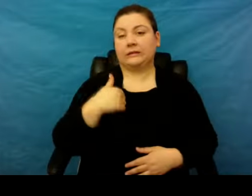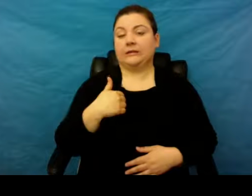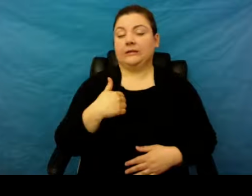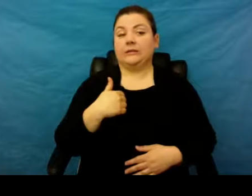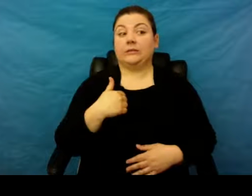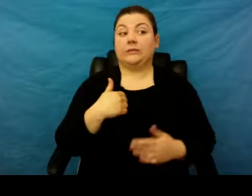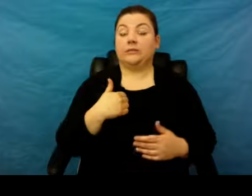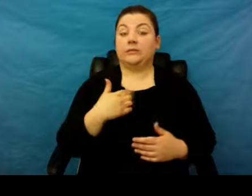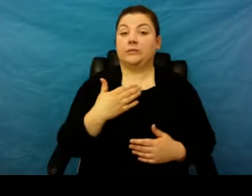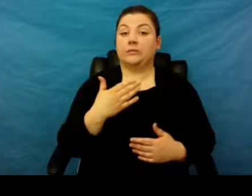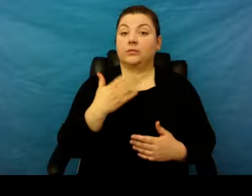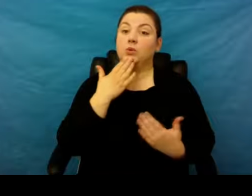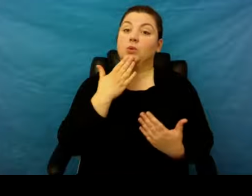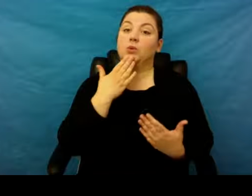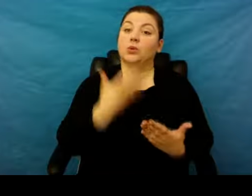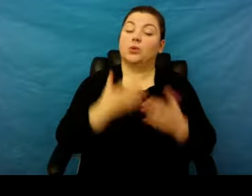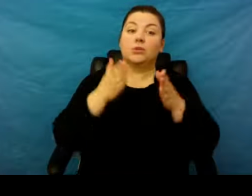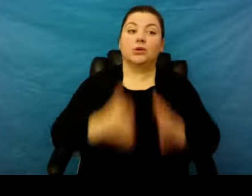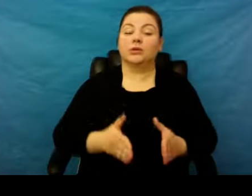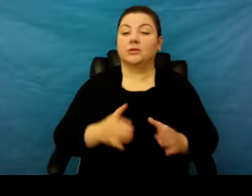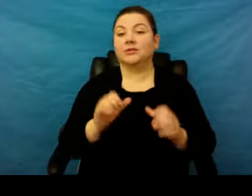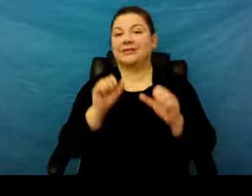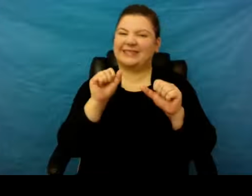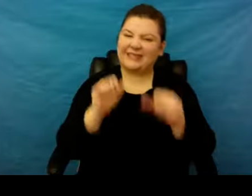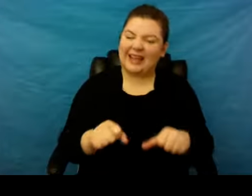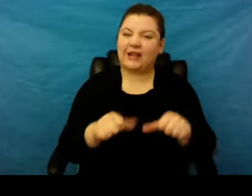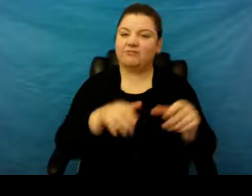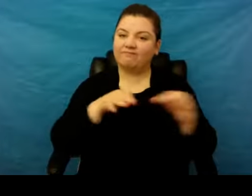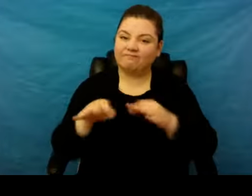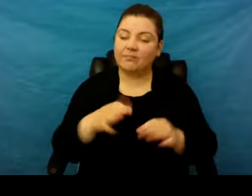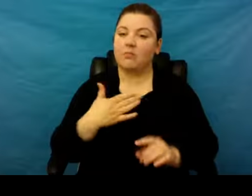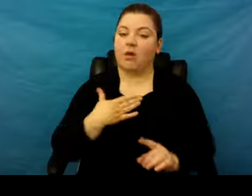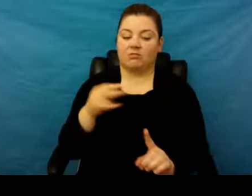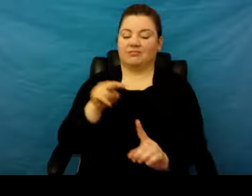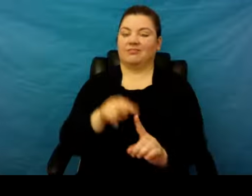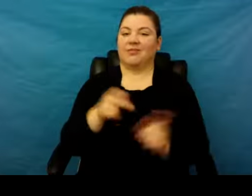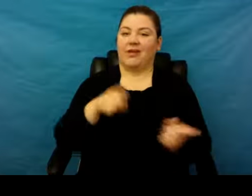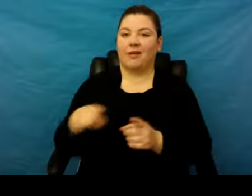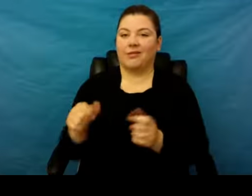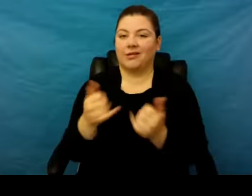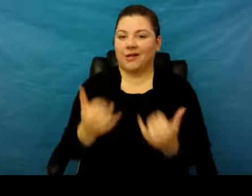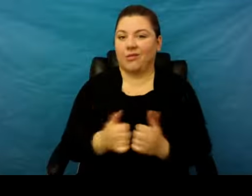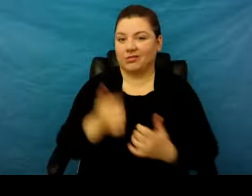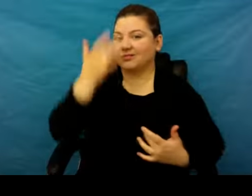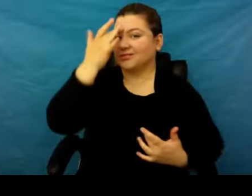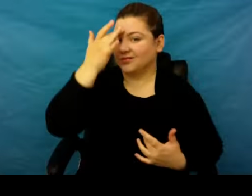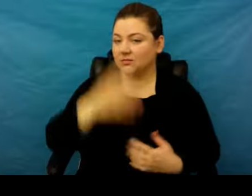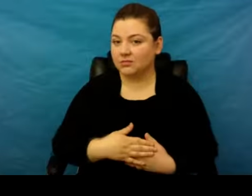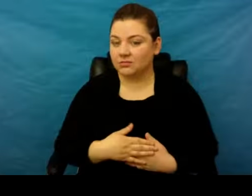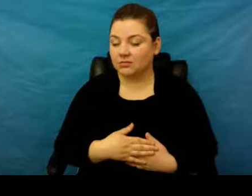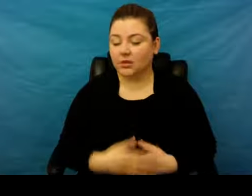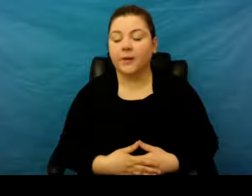of comment on what's going on. But I think the first point I want to make